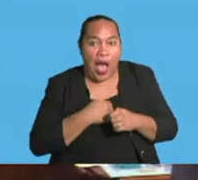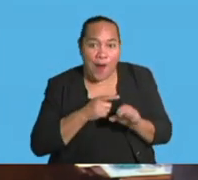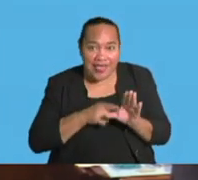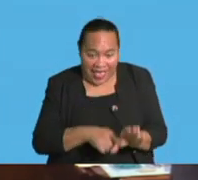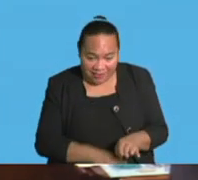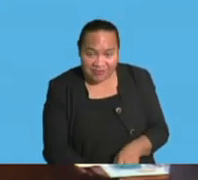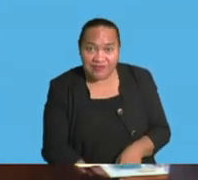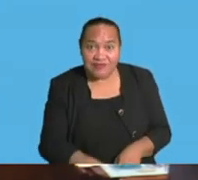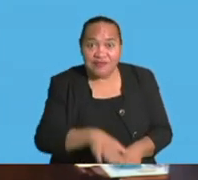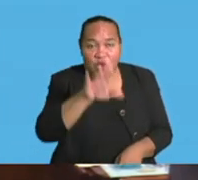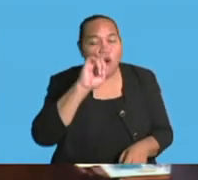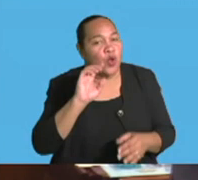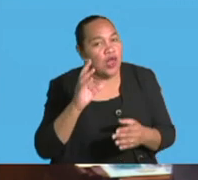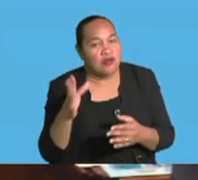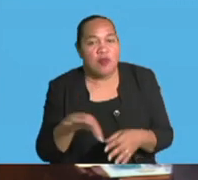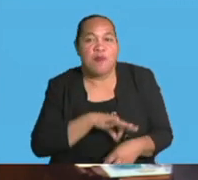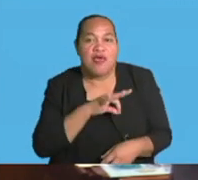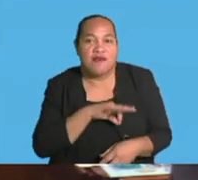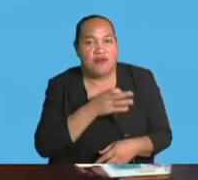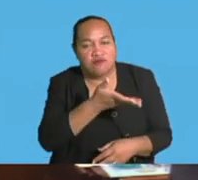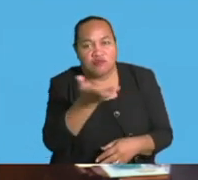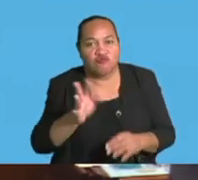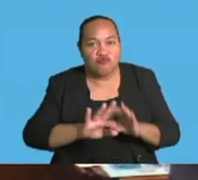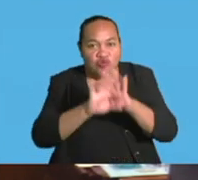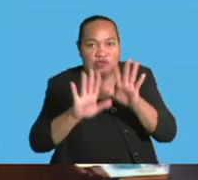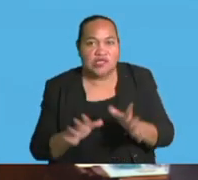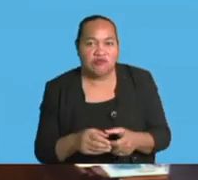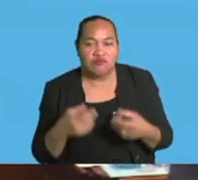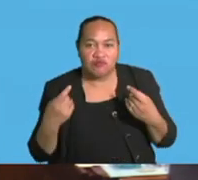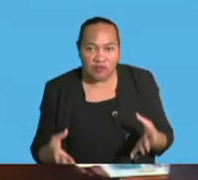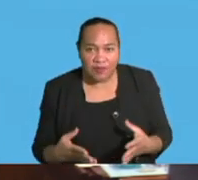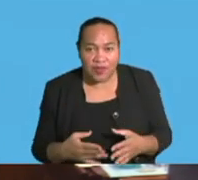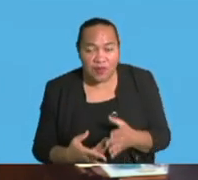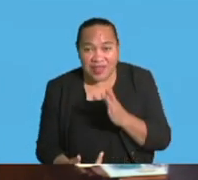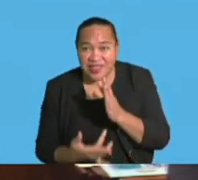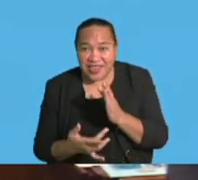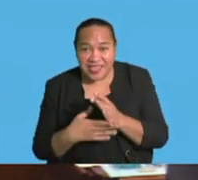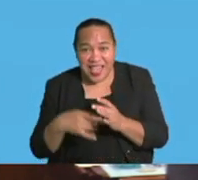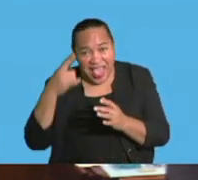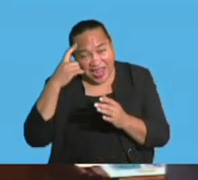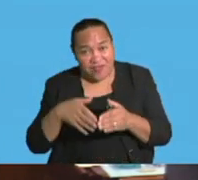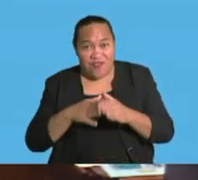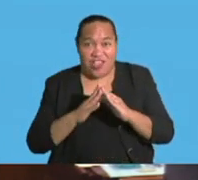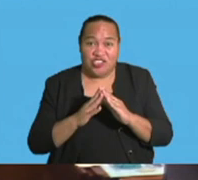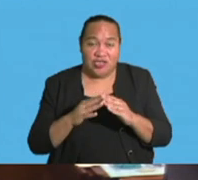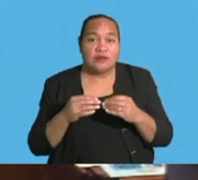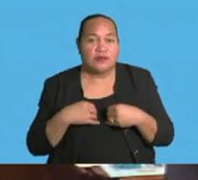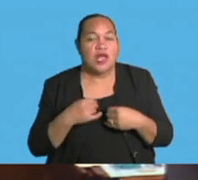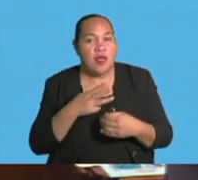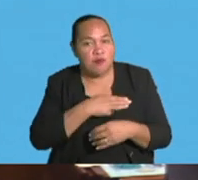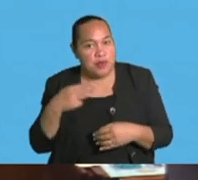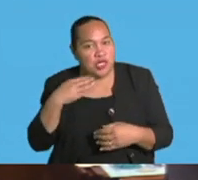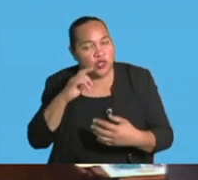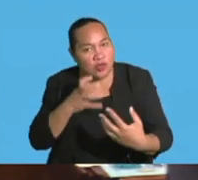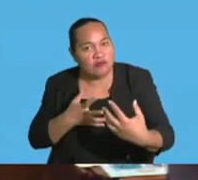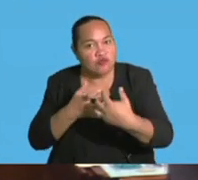will reap the benefits. Honorable Speaker said, on spurring technology and innovation, the Ministry will align its work